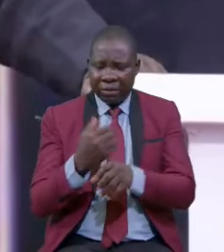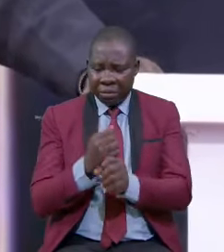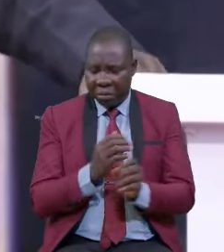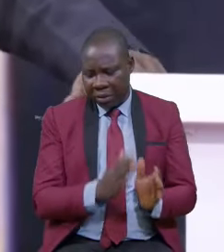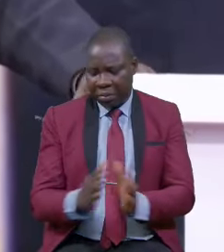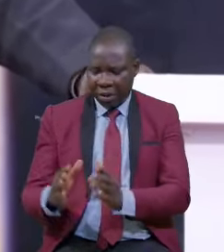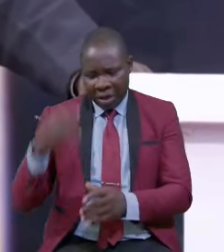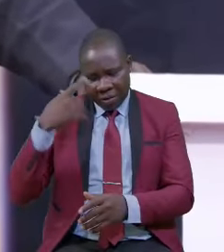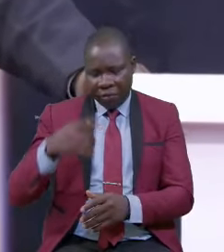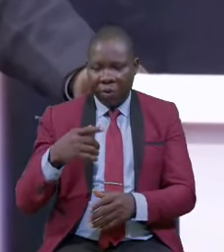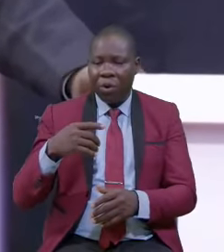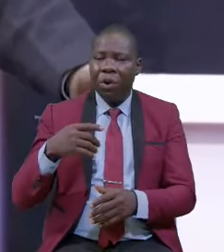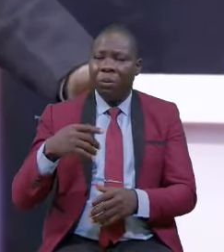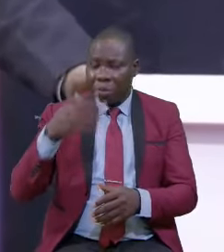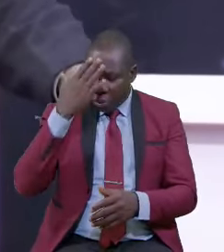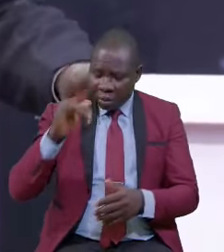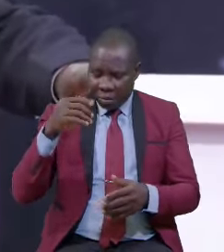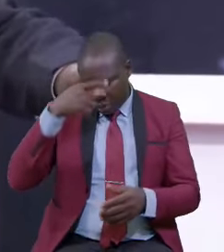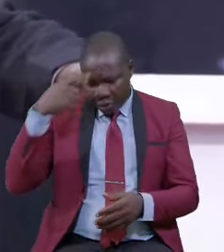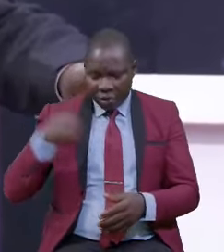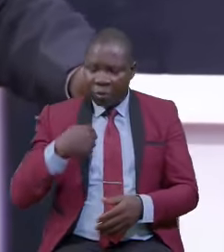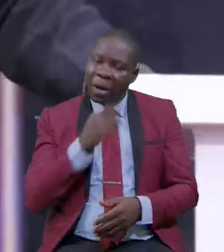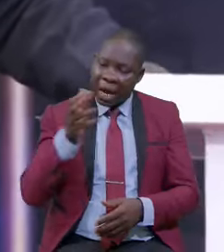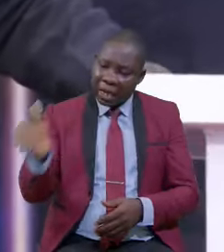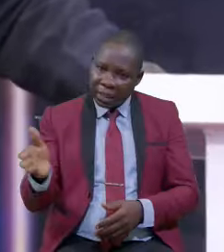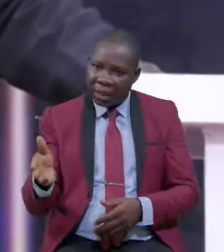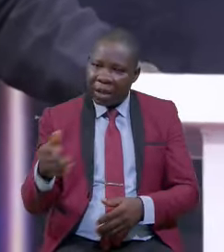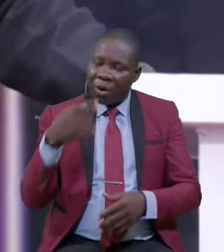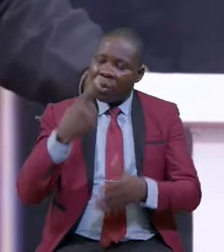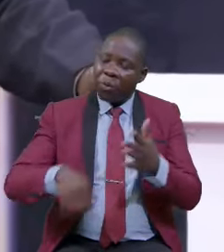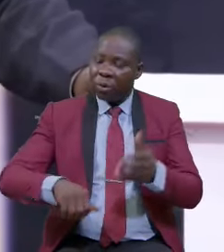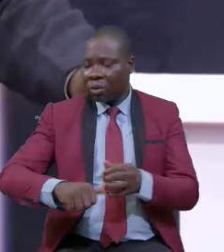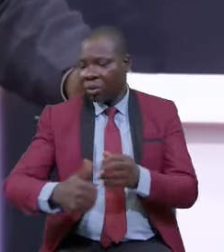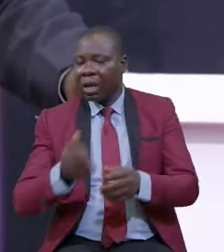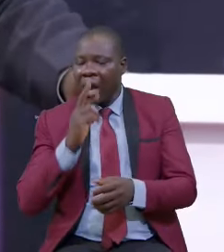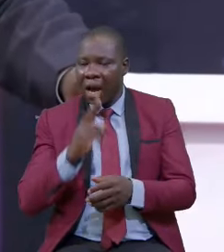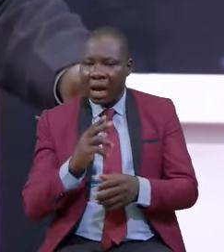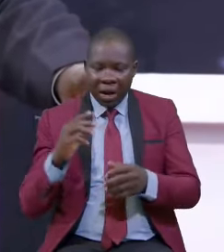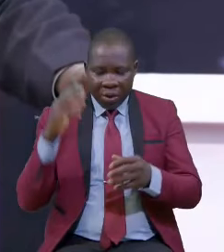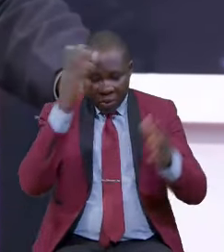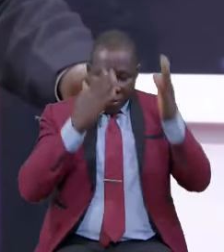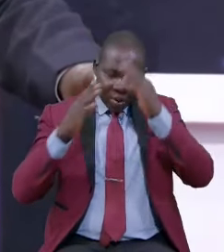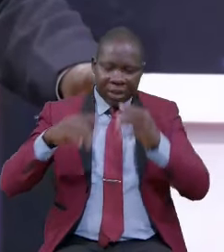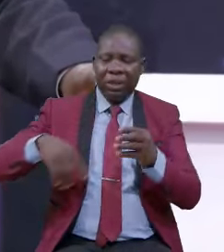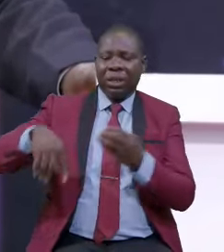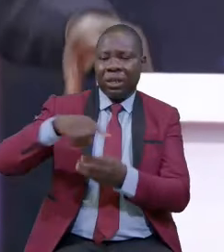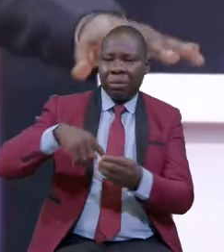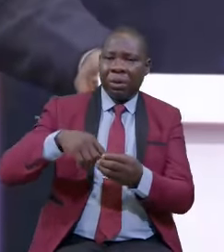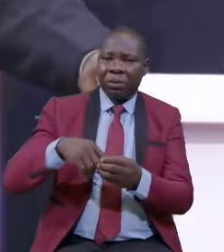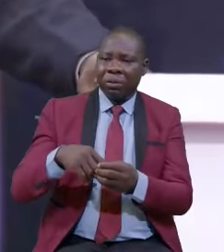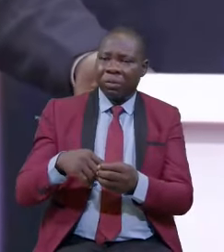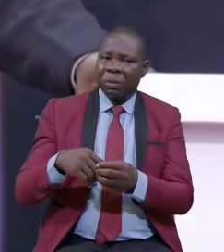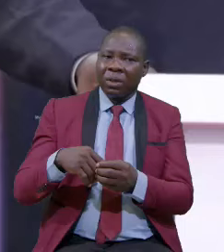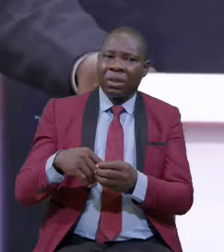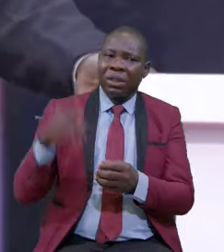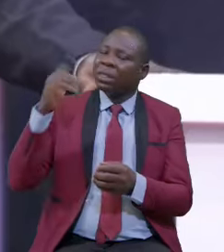for me. Why am I worried again about it? God says he does not sleep, he does not slumber. If he is not sleeping and he's